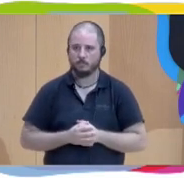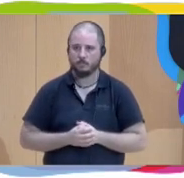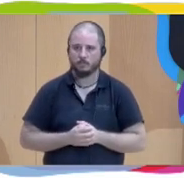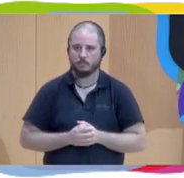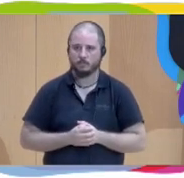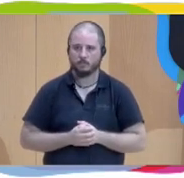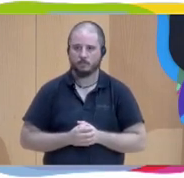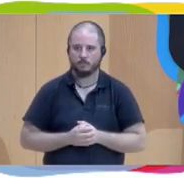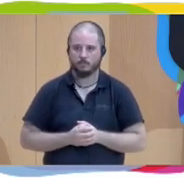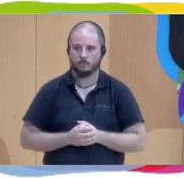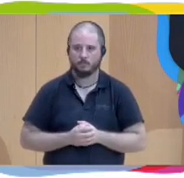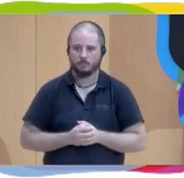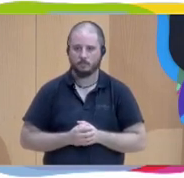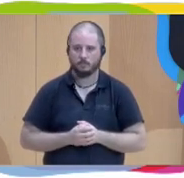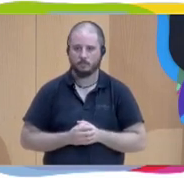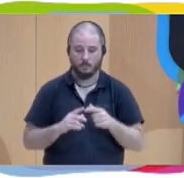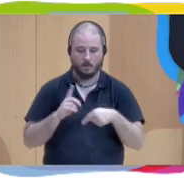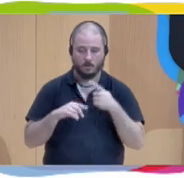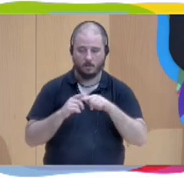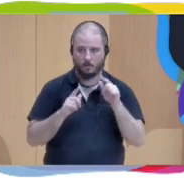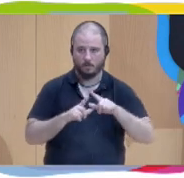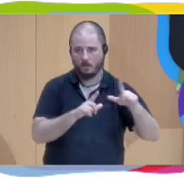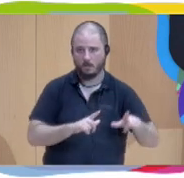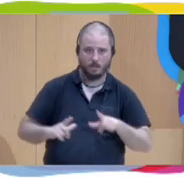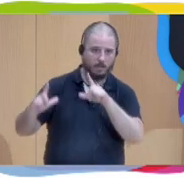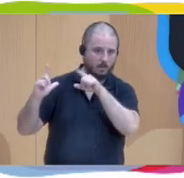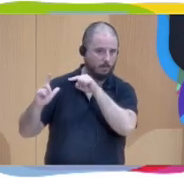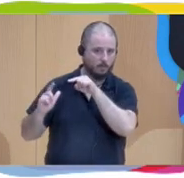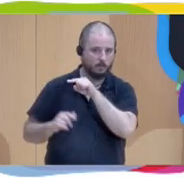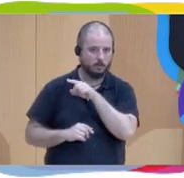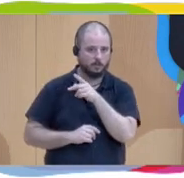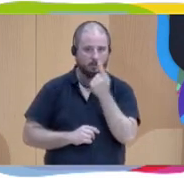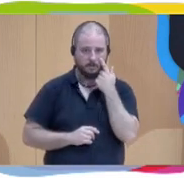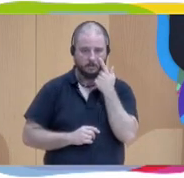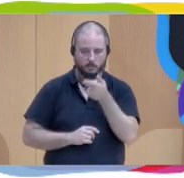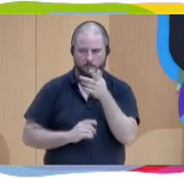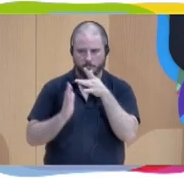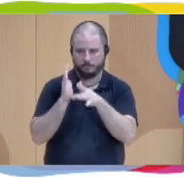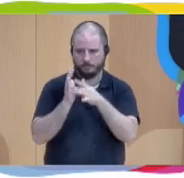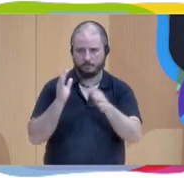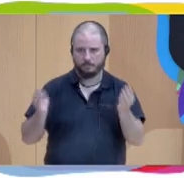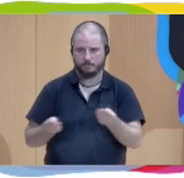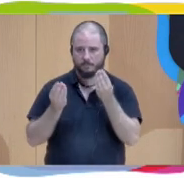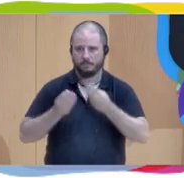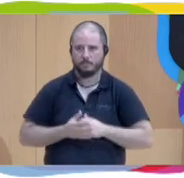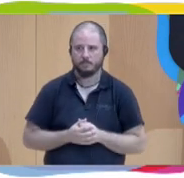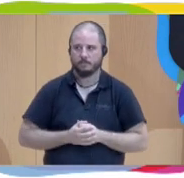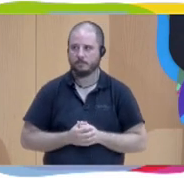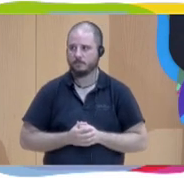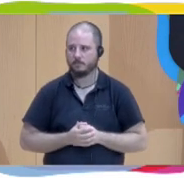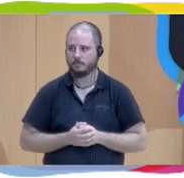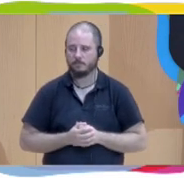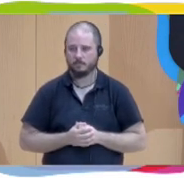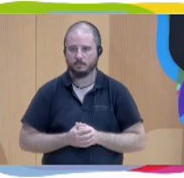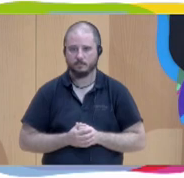presentation so we can go through it there also a bit more. Okay. If you want to start with the presentation that you have.